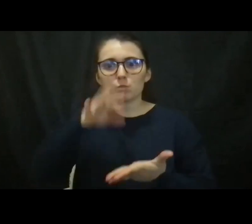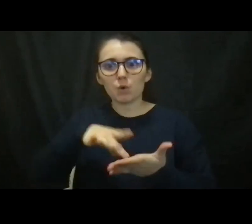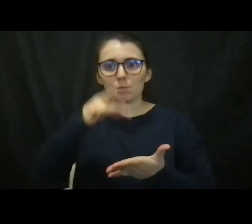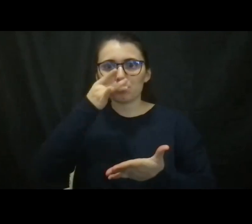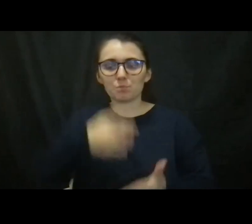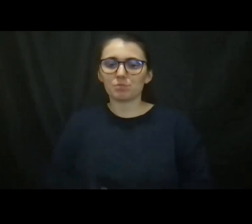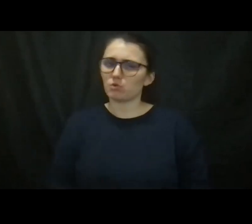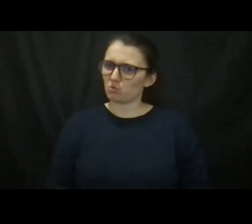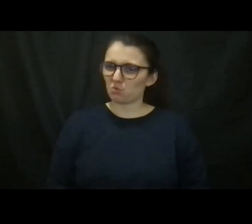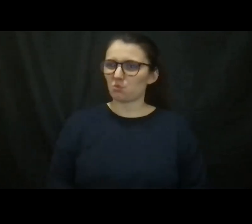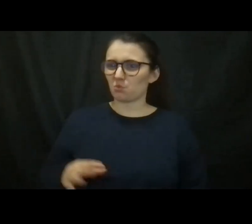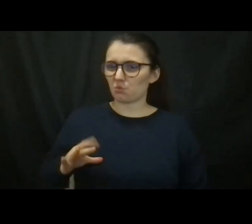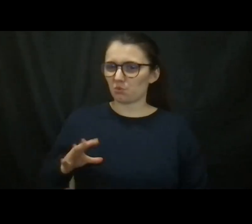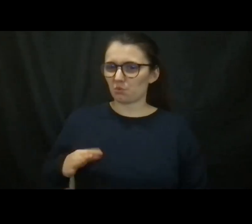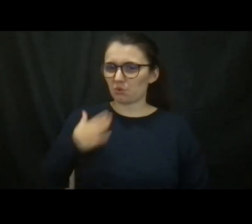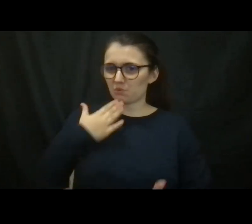These are good ones.